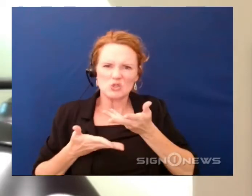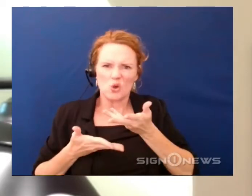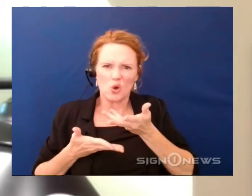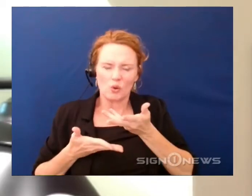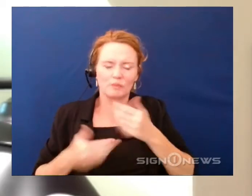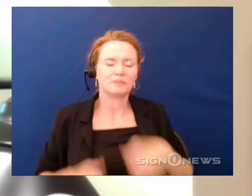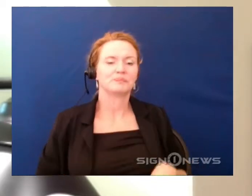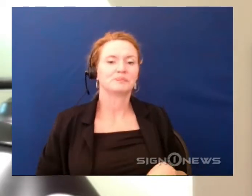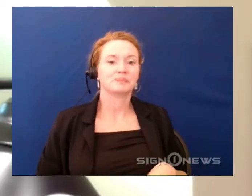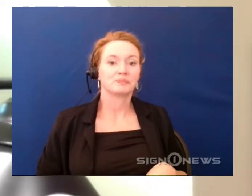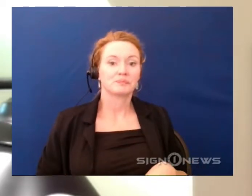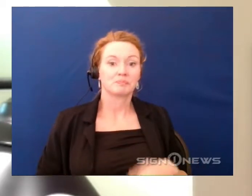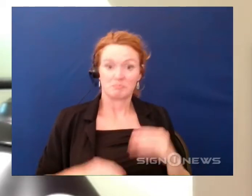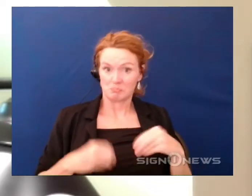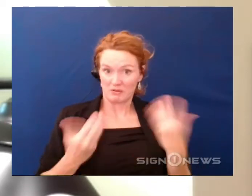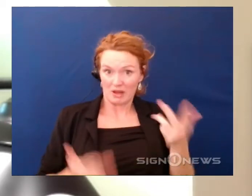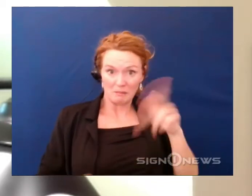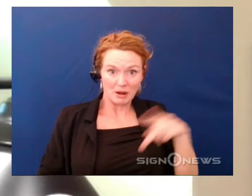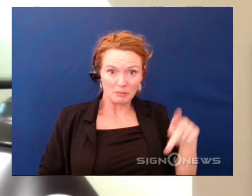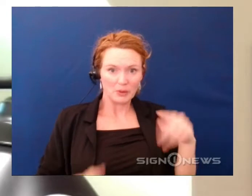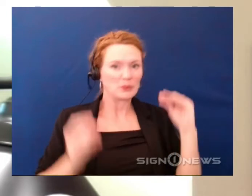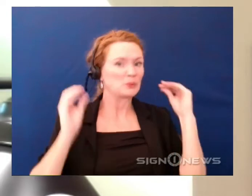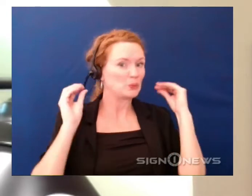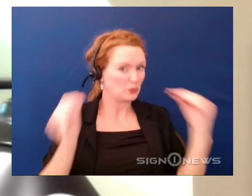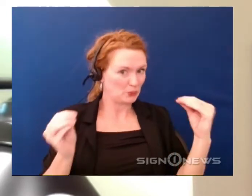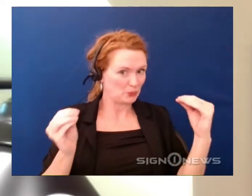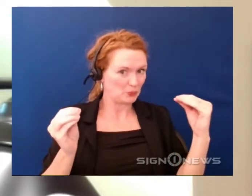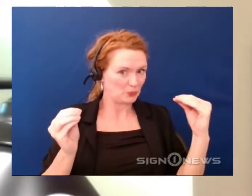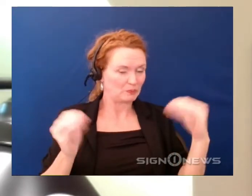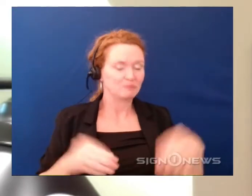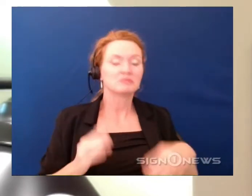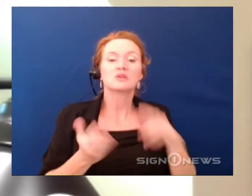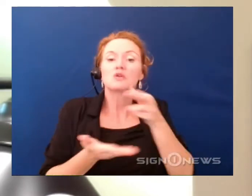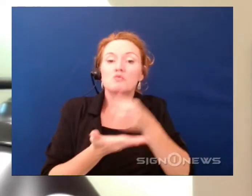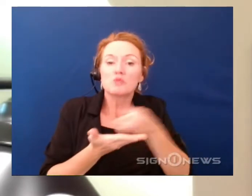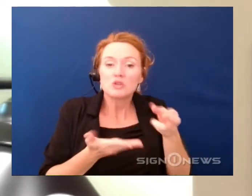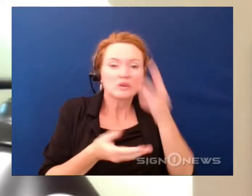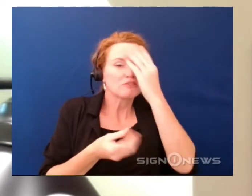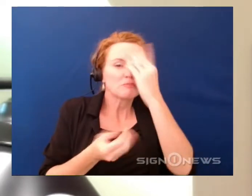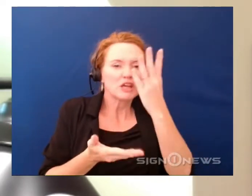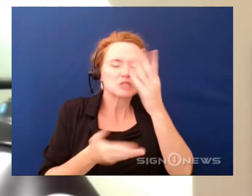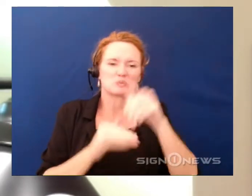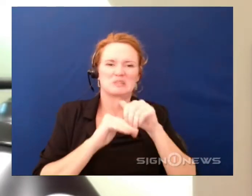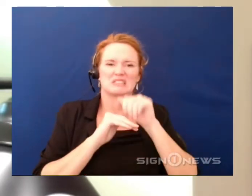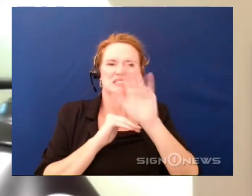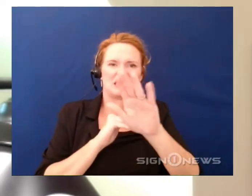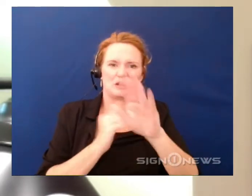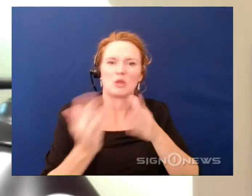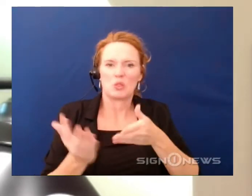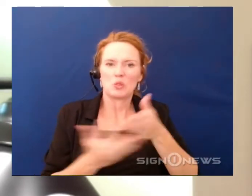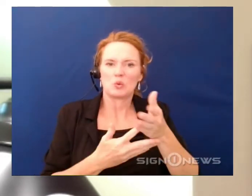any PowerPoint slides today, but we will be sending a handout with resource links to all who registered after the webinar.